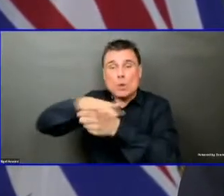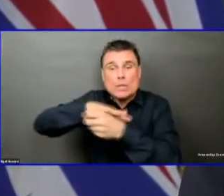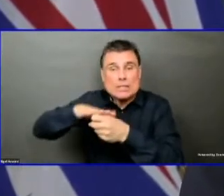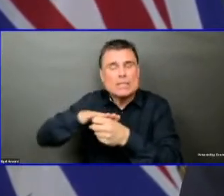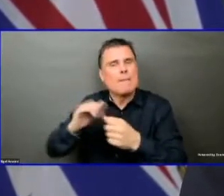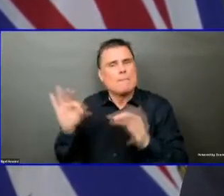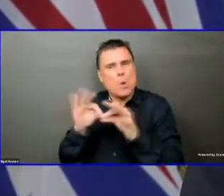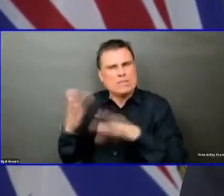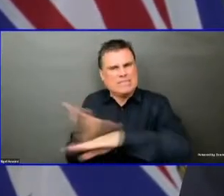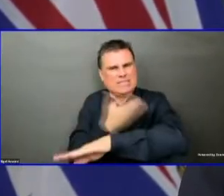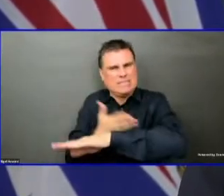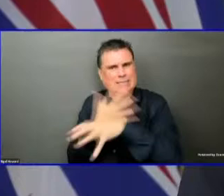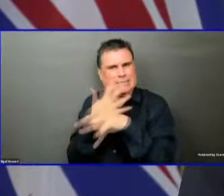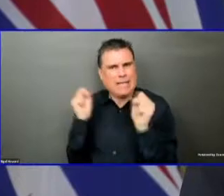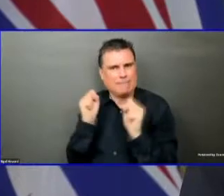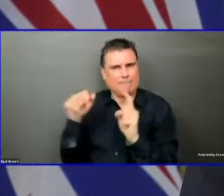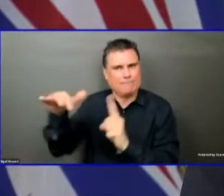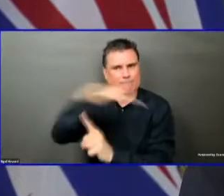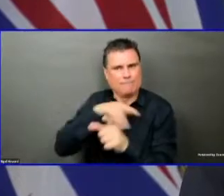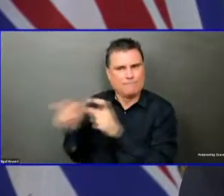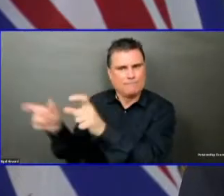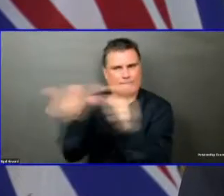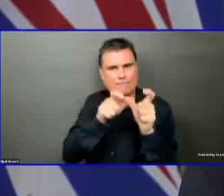engaging in this. And we just got to keep doing it, because